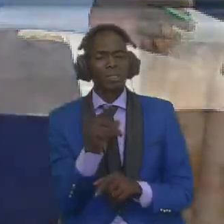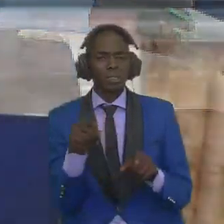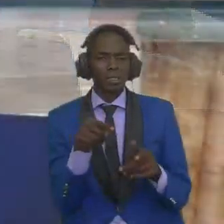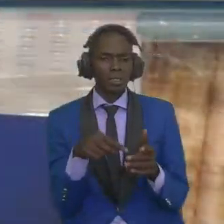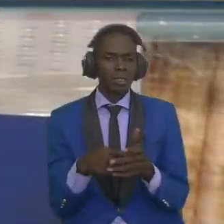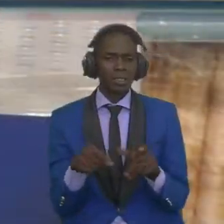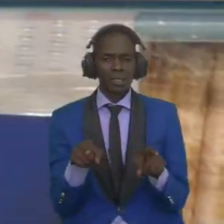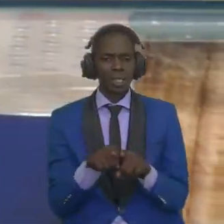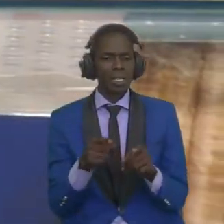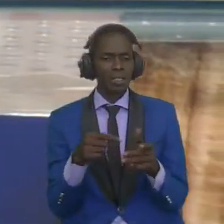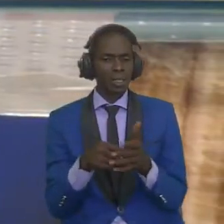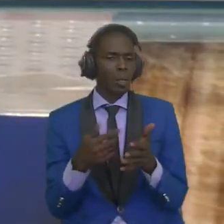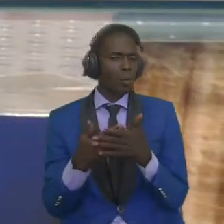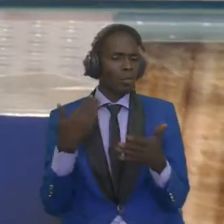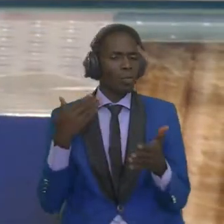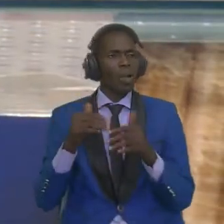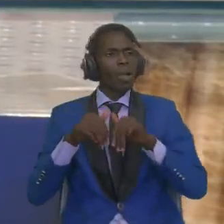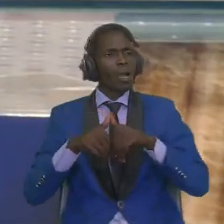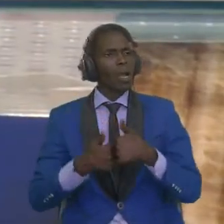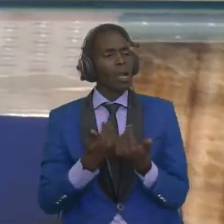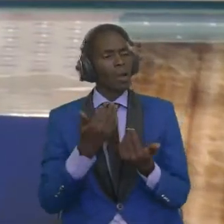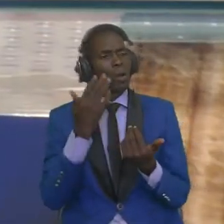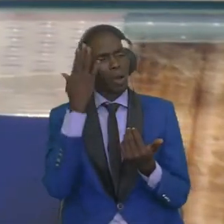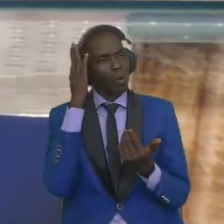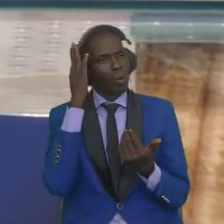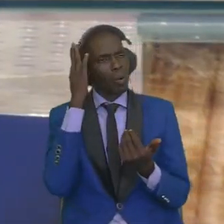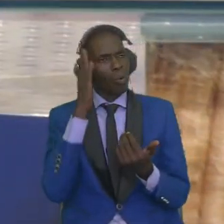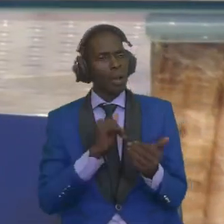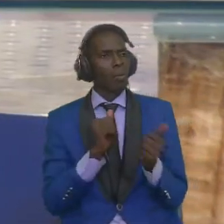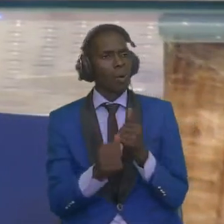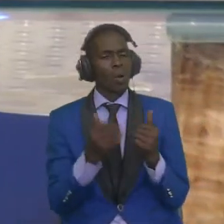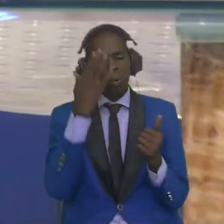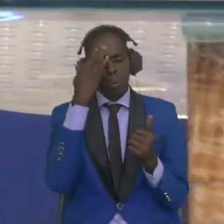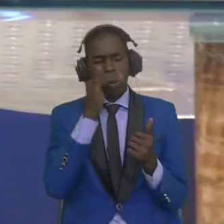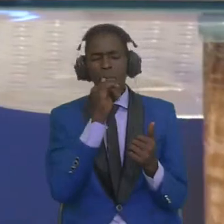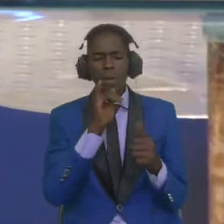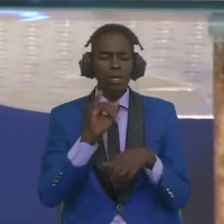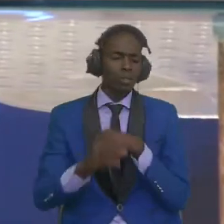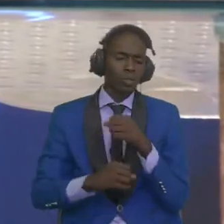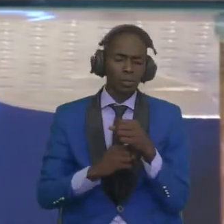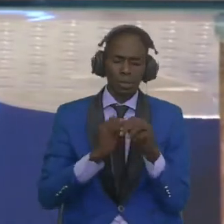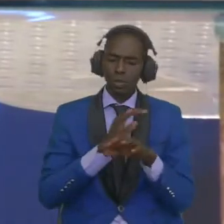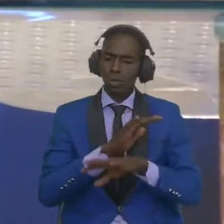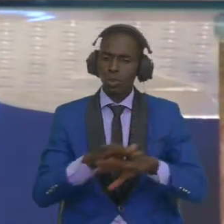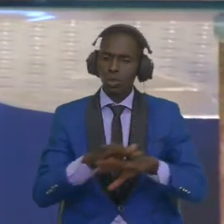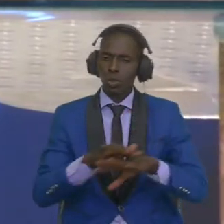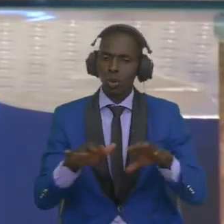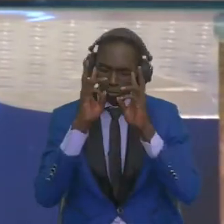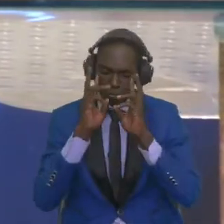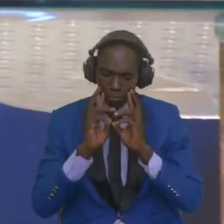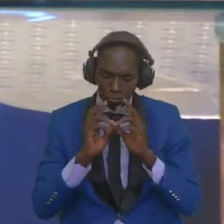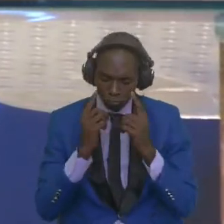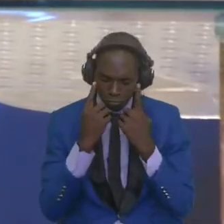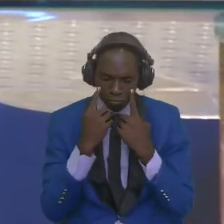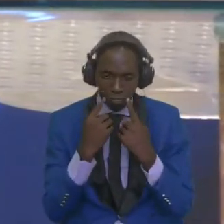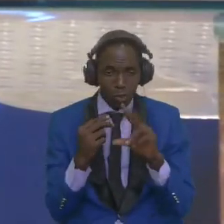I became a Christian, am I going through this? Don't cry. Go to God. Tell God. If the thing remains and